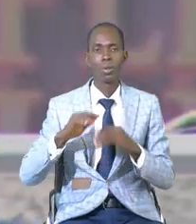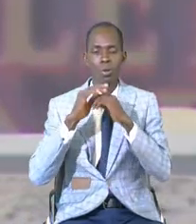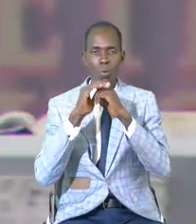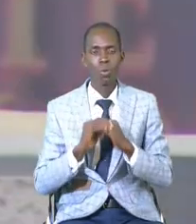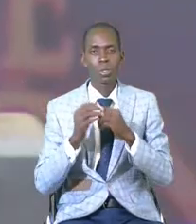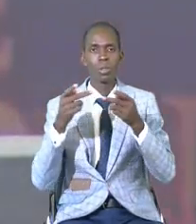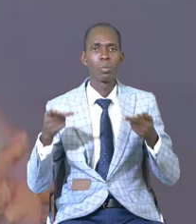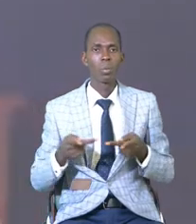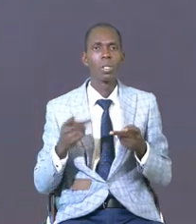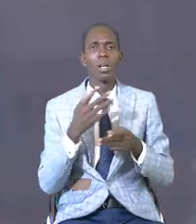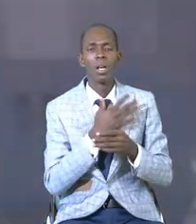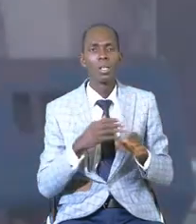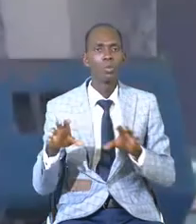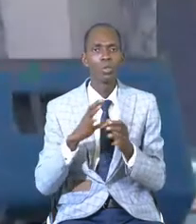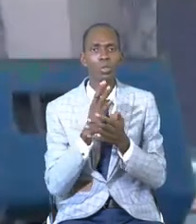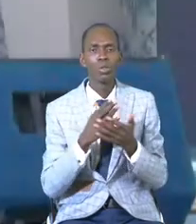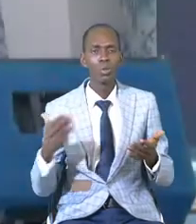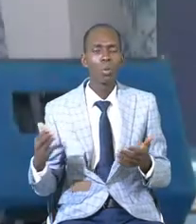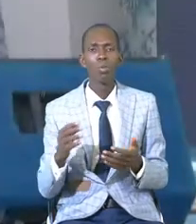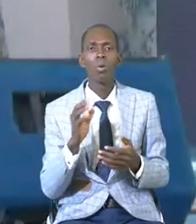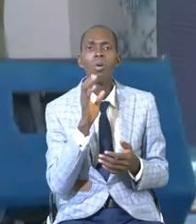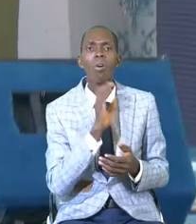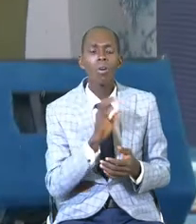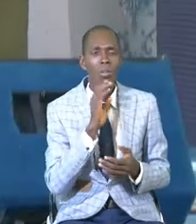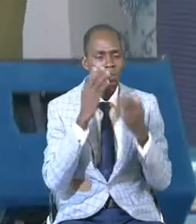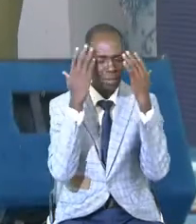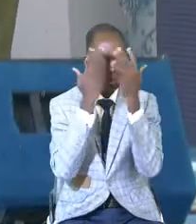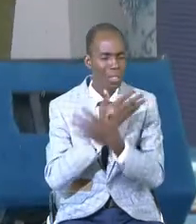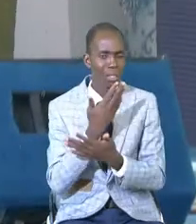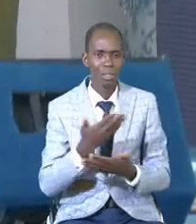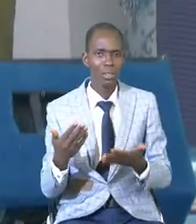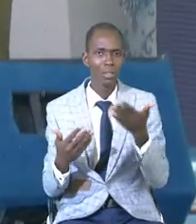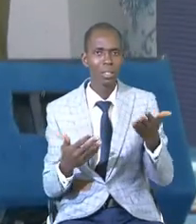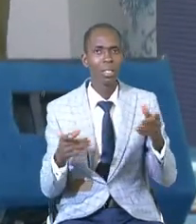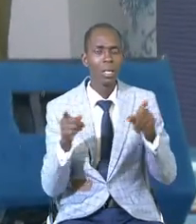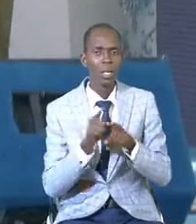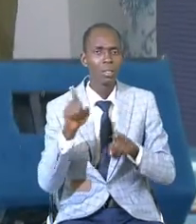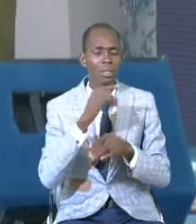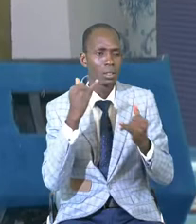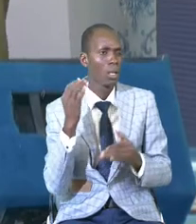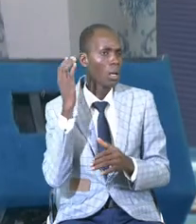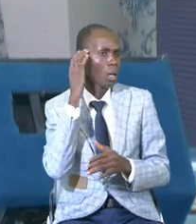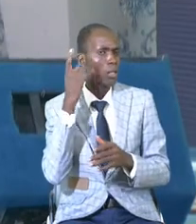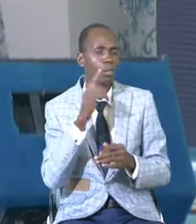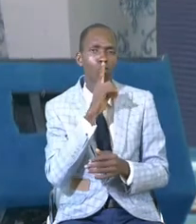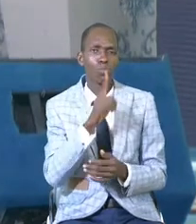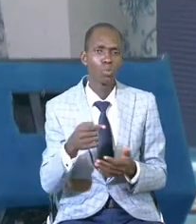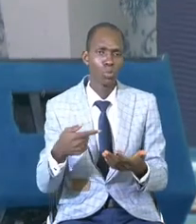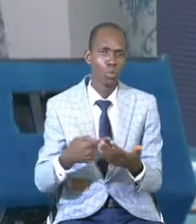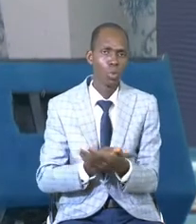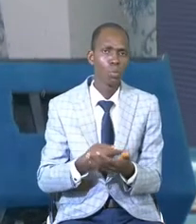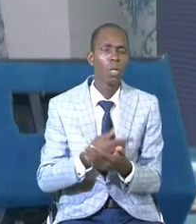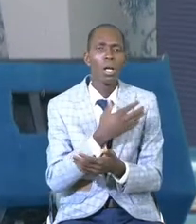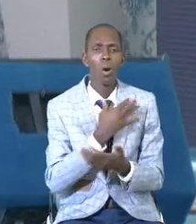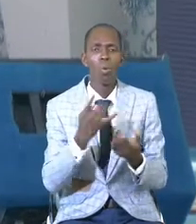some occultic and dark things there. And as they hear the gospel, they want to come out. And the man there,